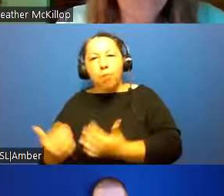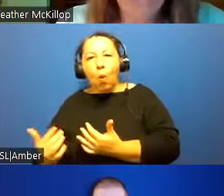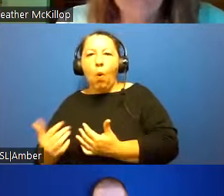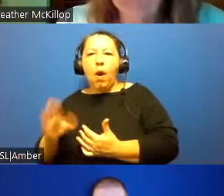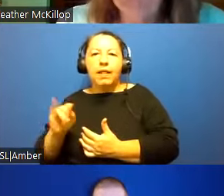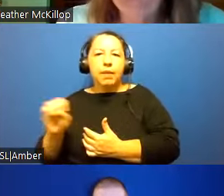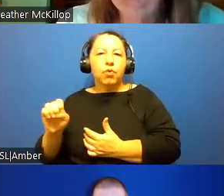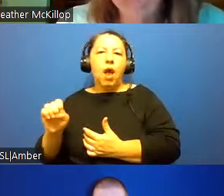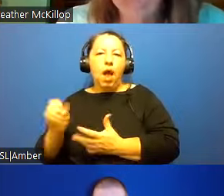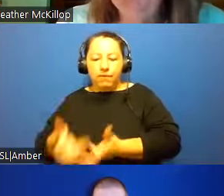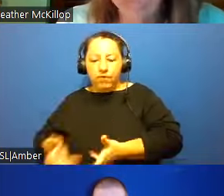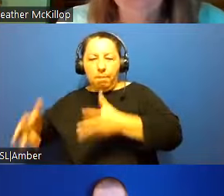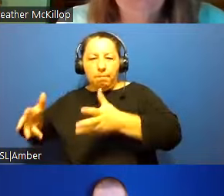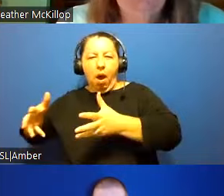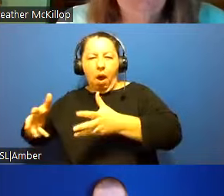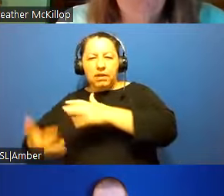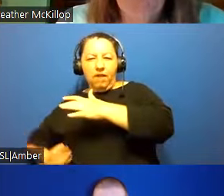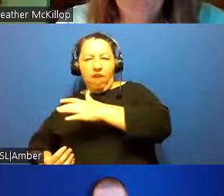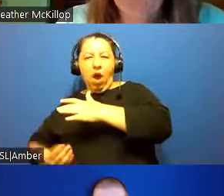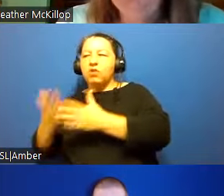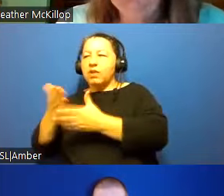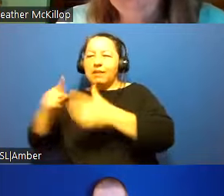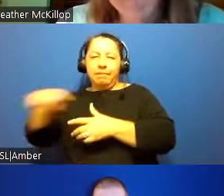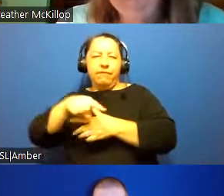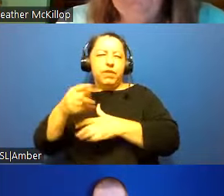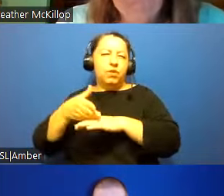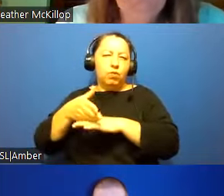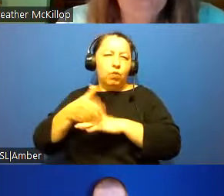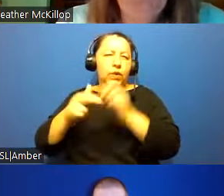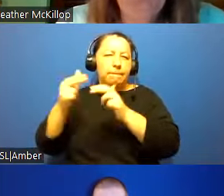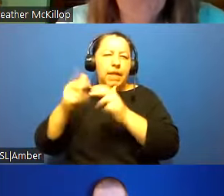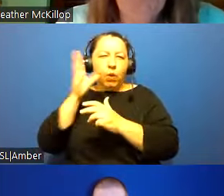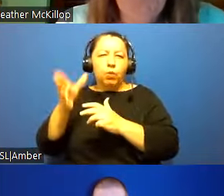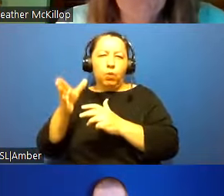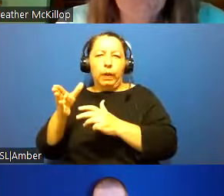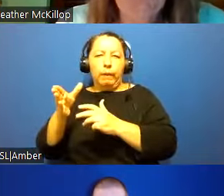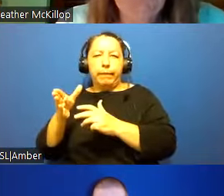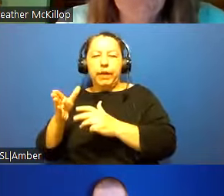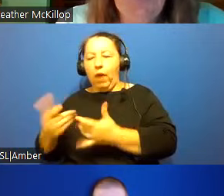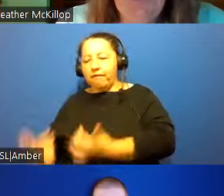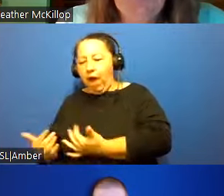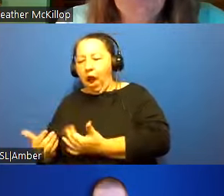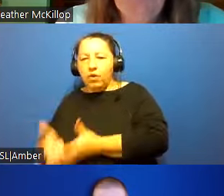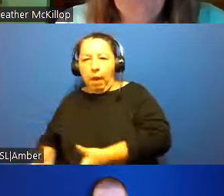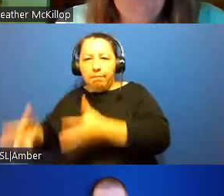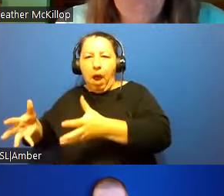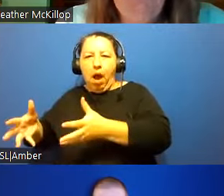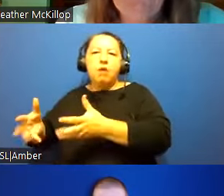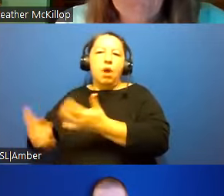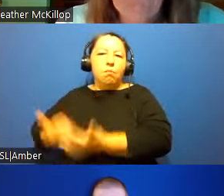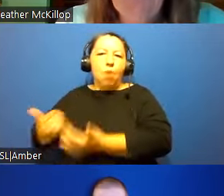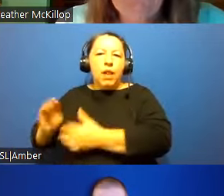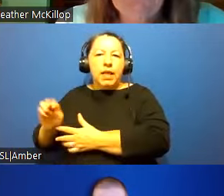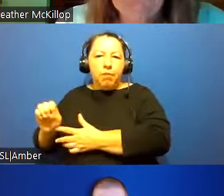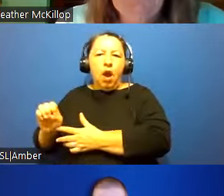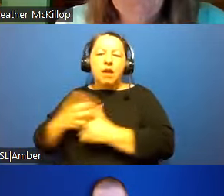fires in some of these wooden buildings. What we're currently doing in our field work, Dr. Sills and I, in our new